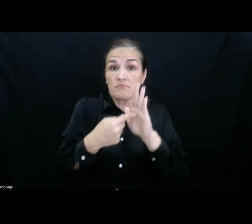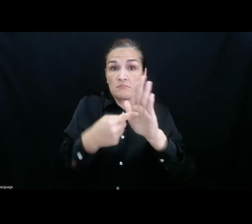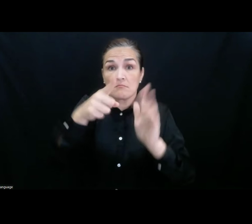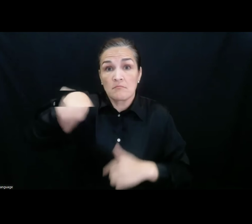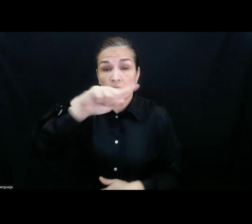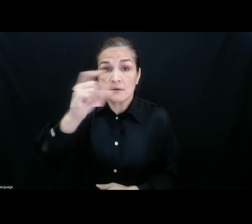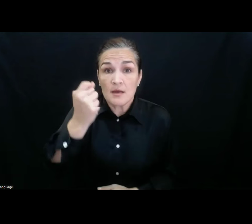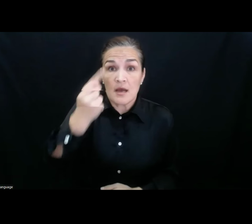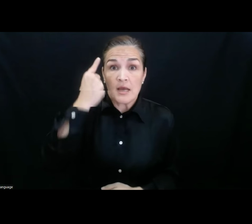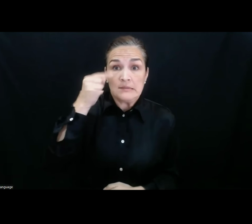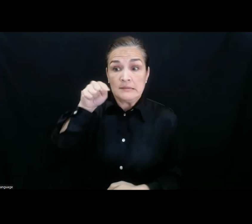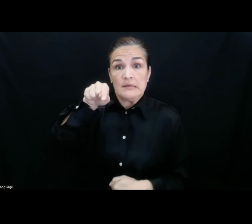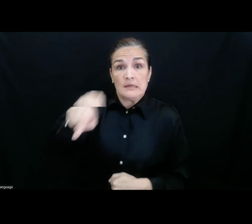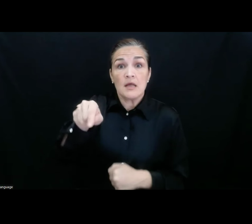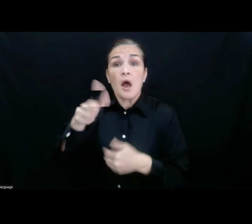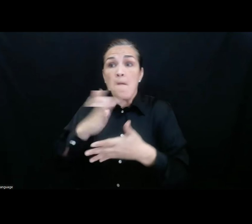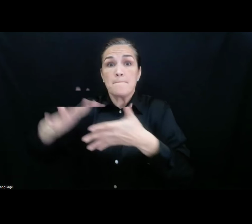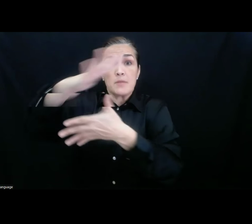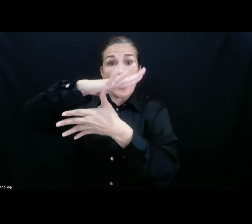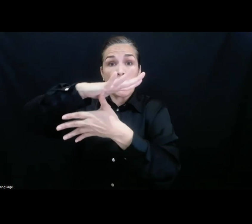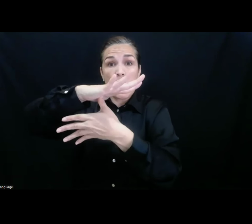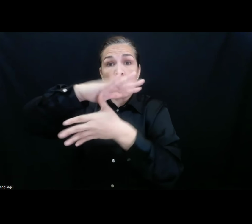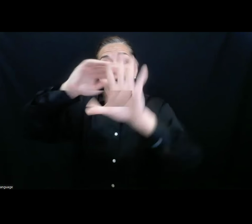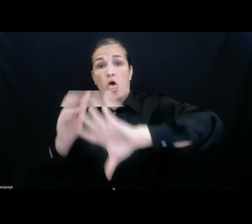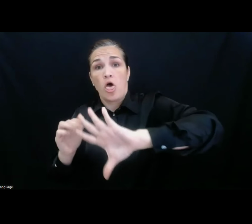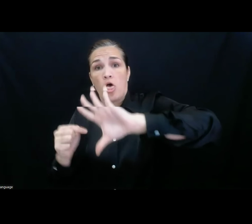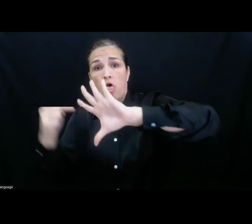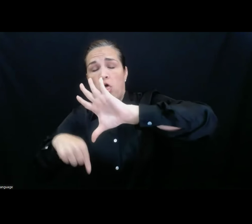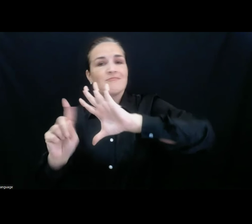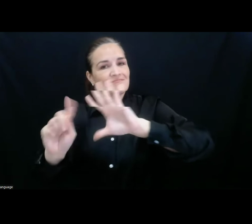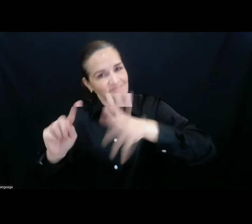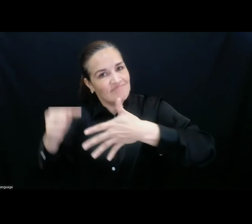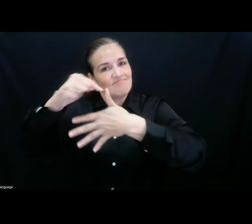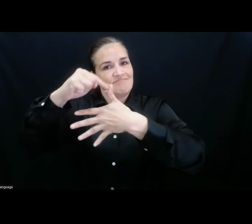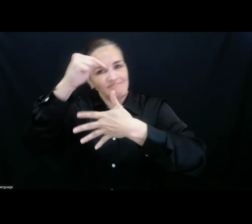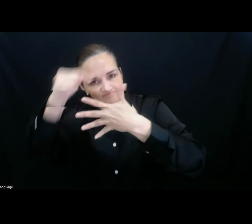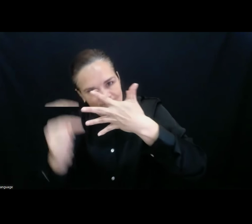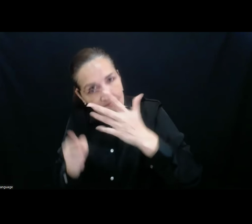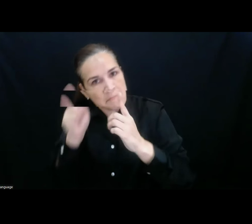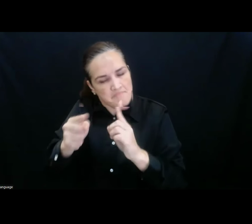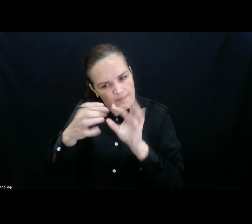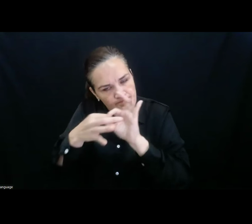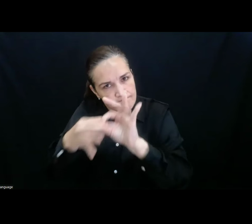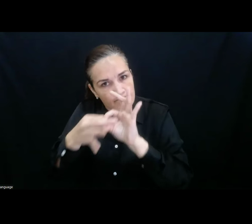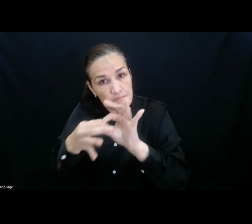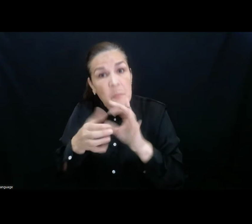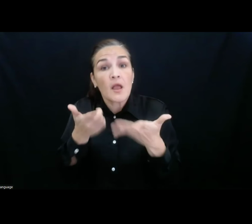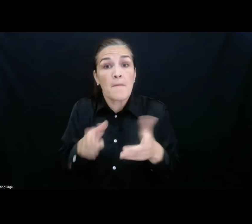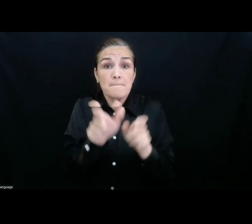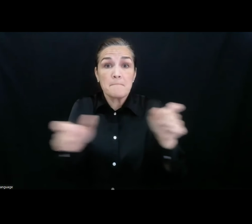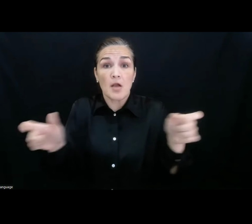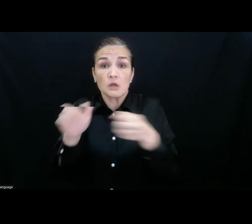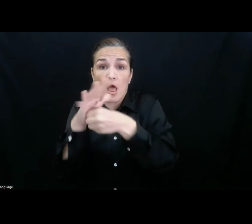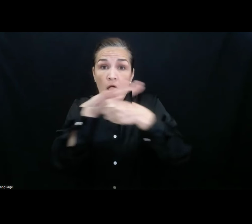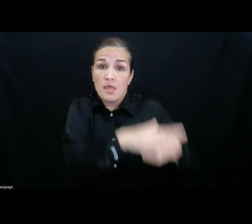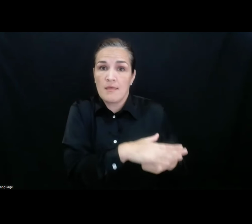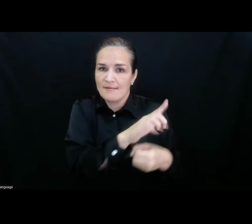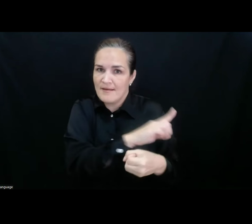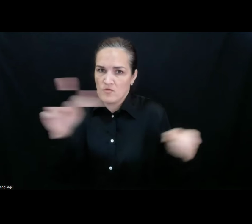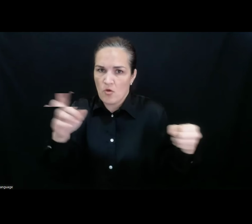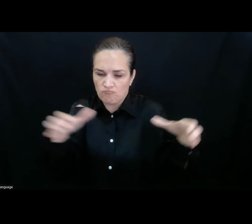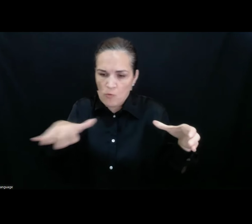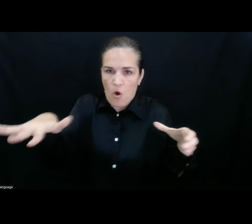those priorities. And countries that genuinely want to ensure that no one is left behind, they really, as I